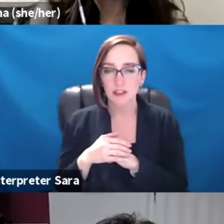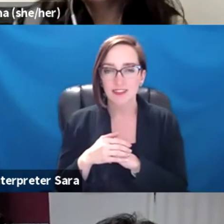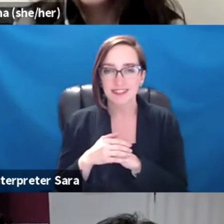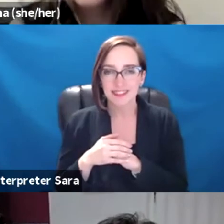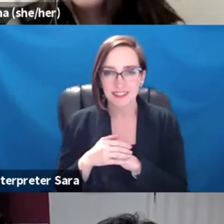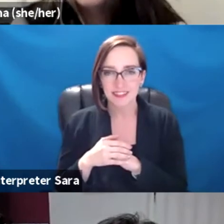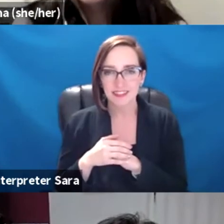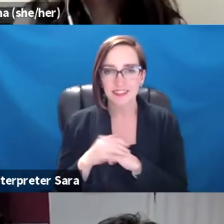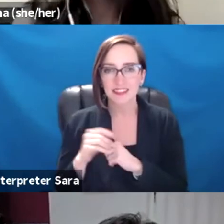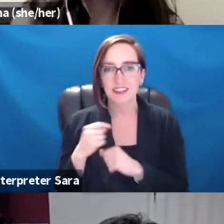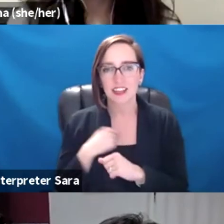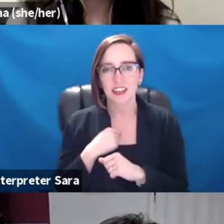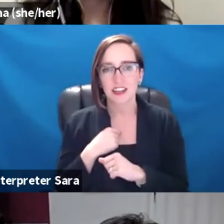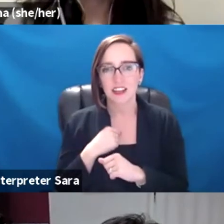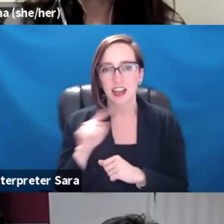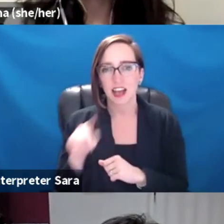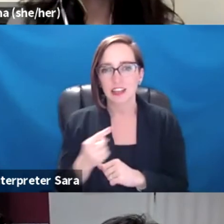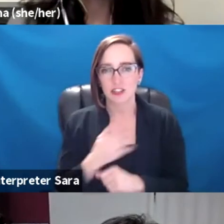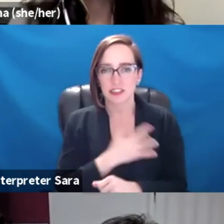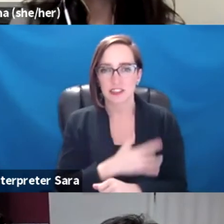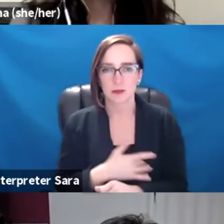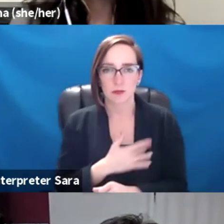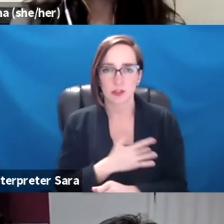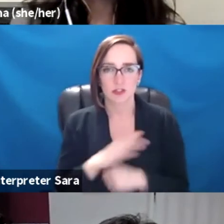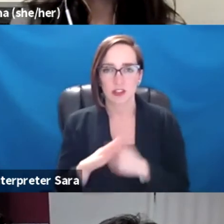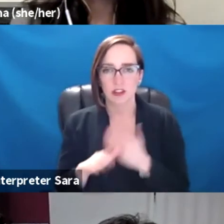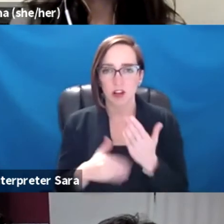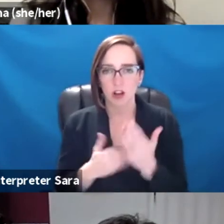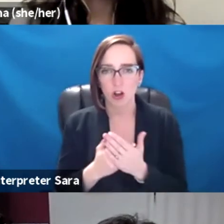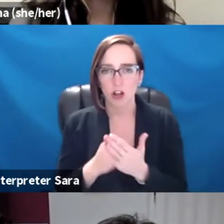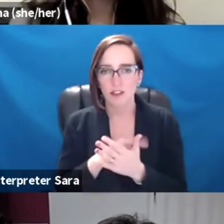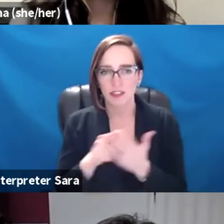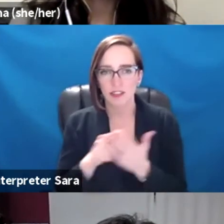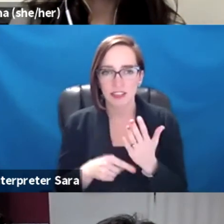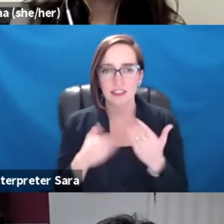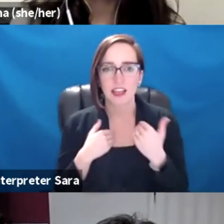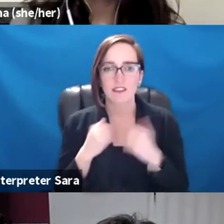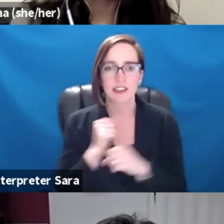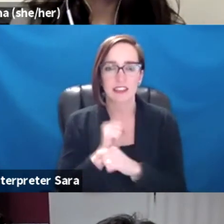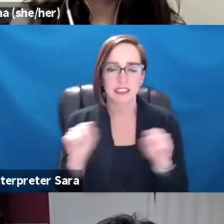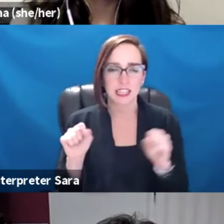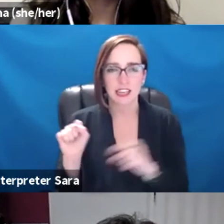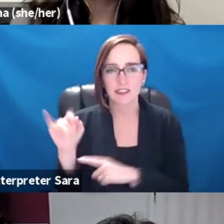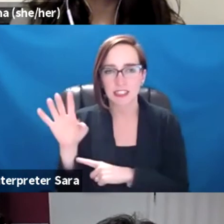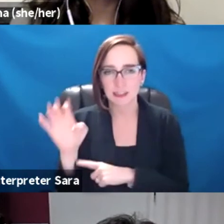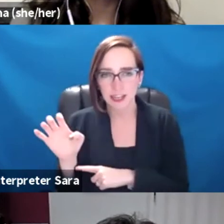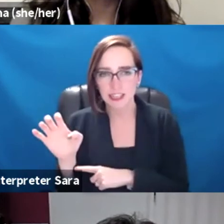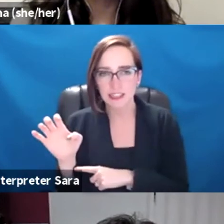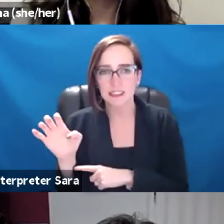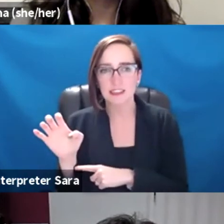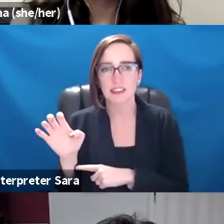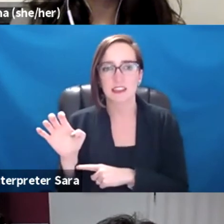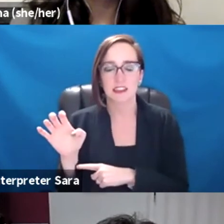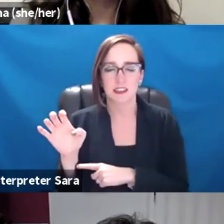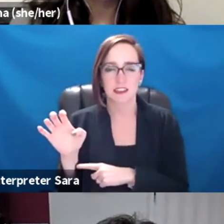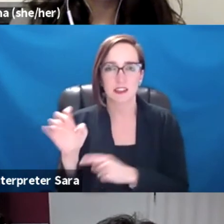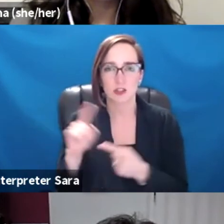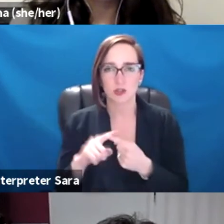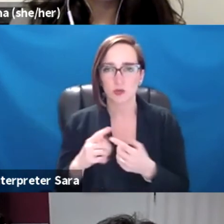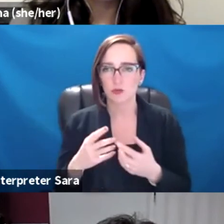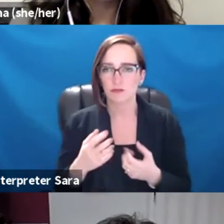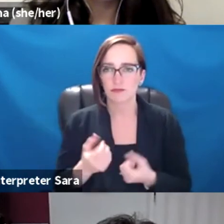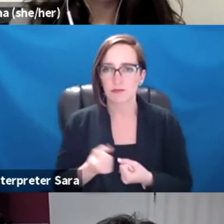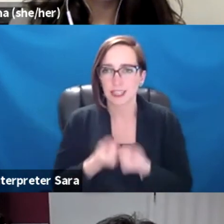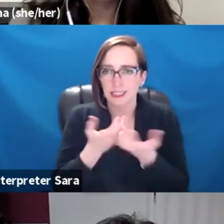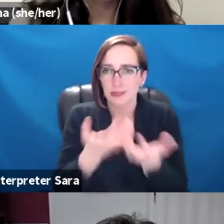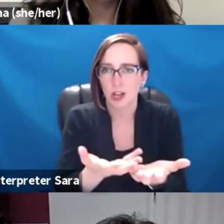I just appreciate all of these and having a safe space to let my feelings out and know